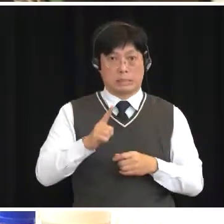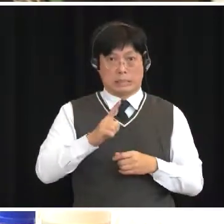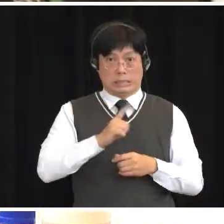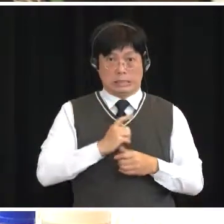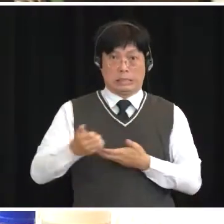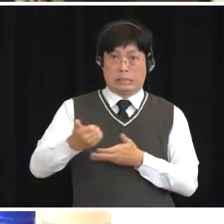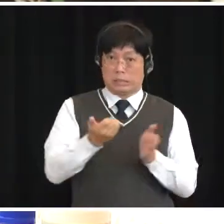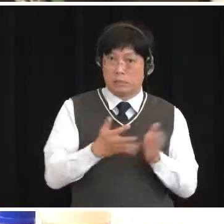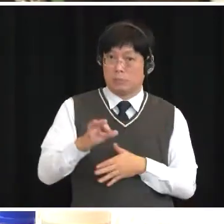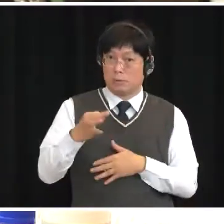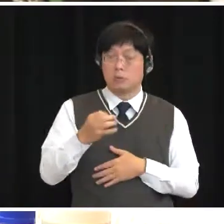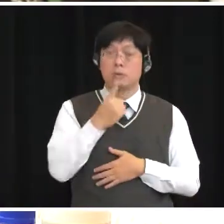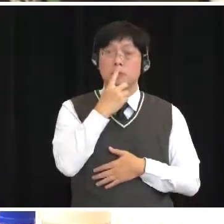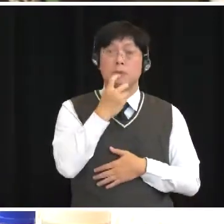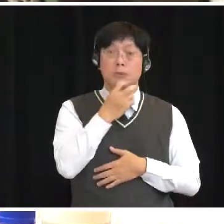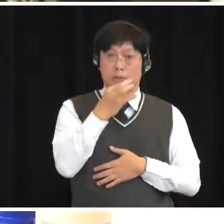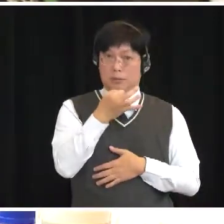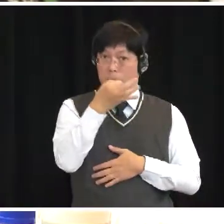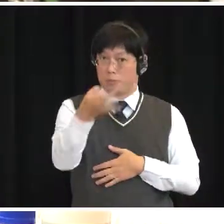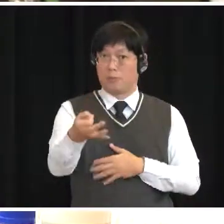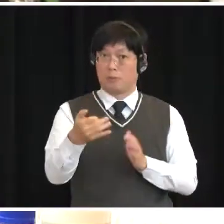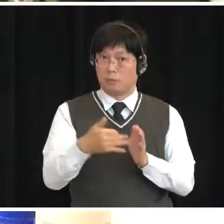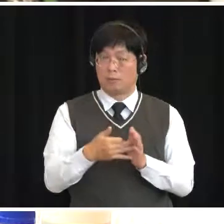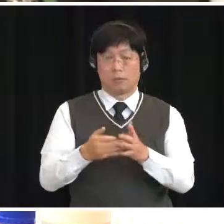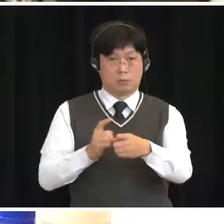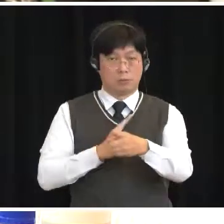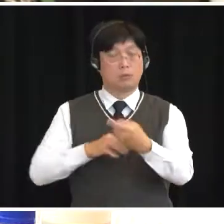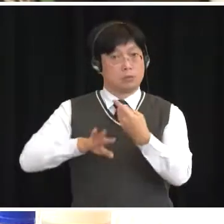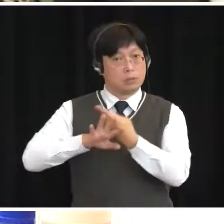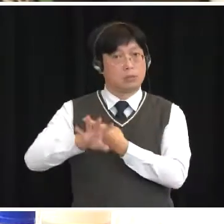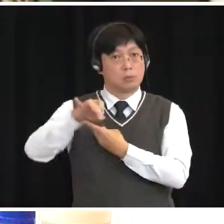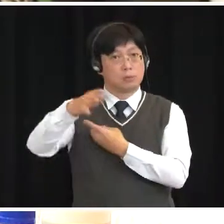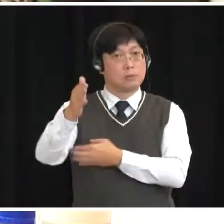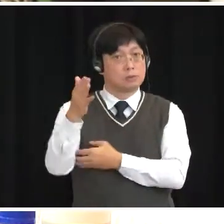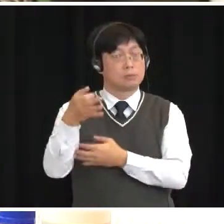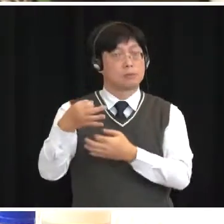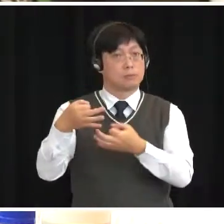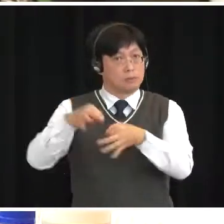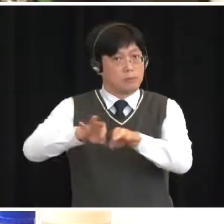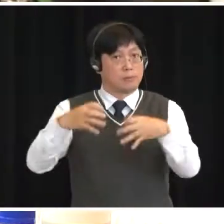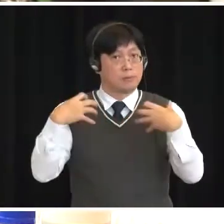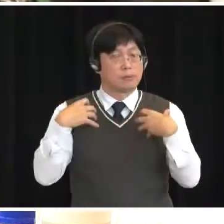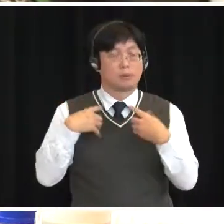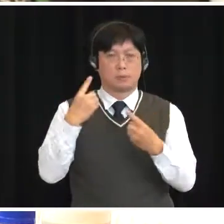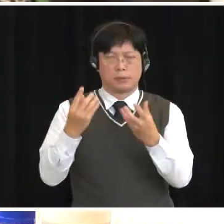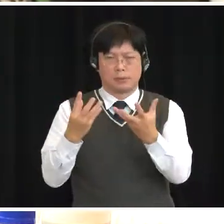we do have different requirements for self-financing.